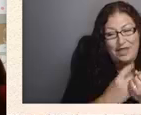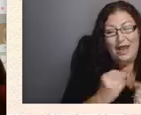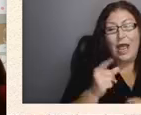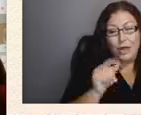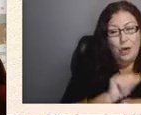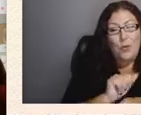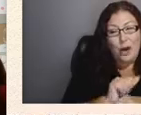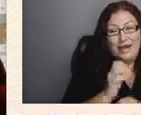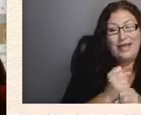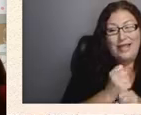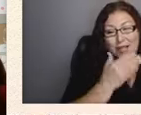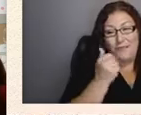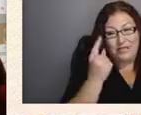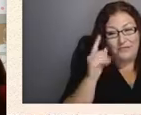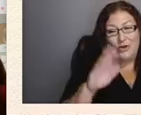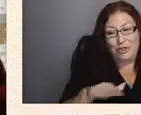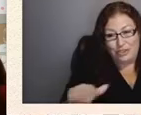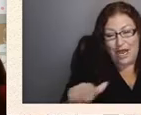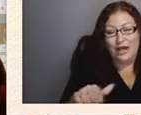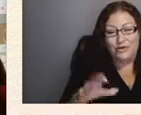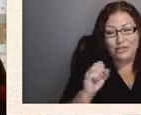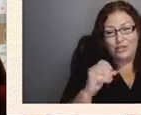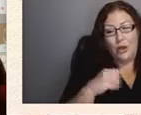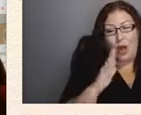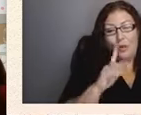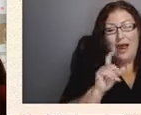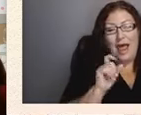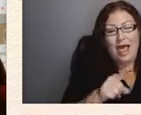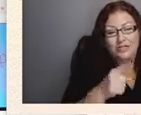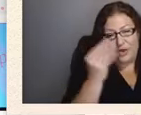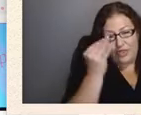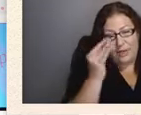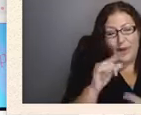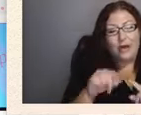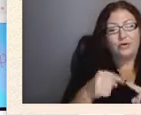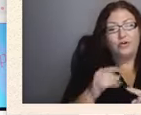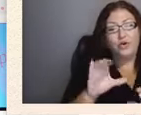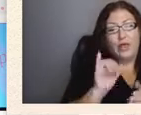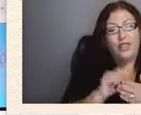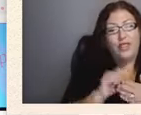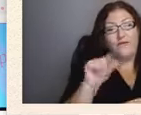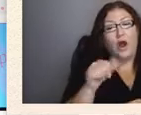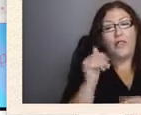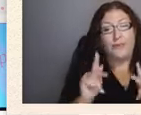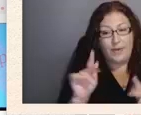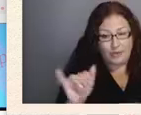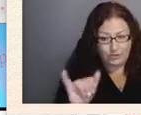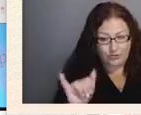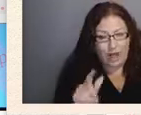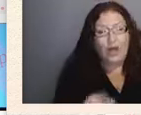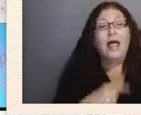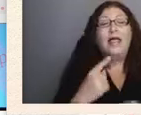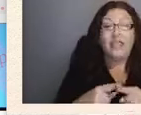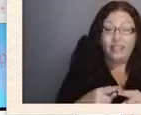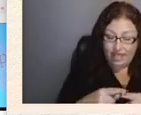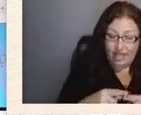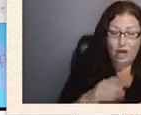for your child. And so I would ask you to think about doing that for others as well. And then on this